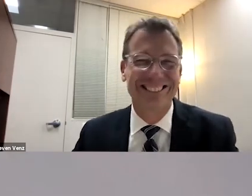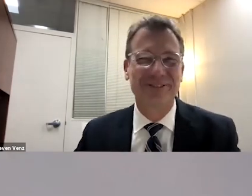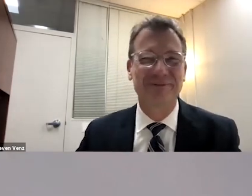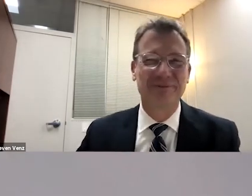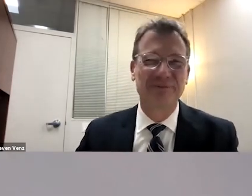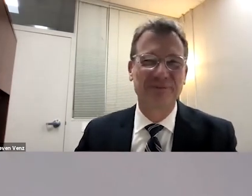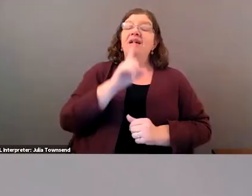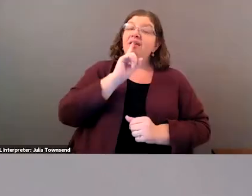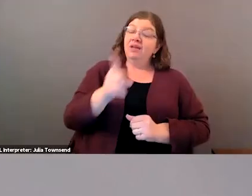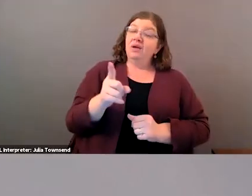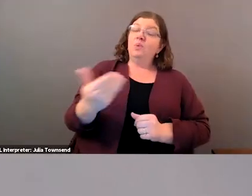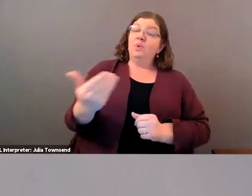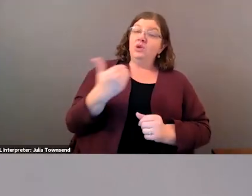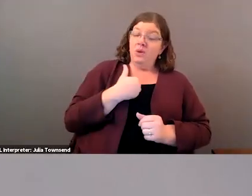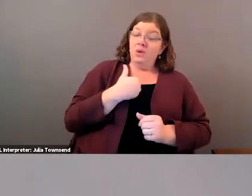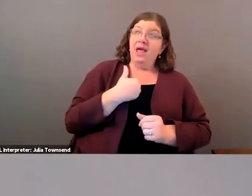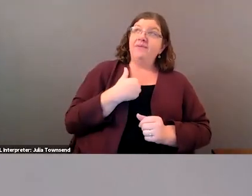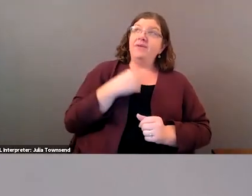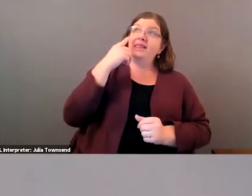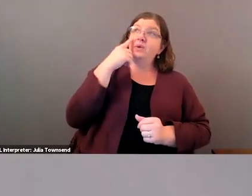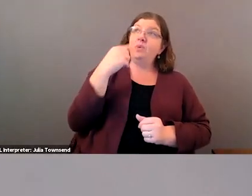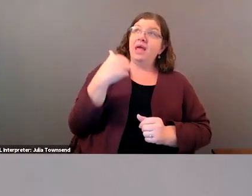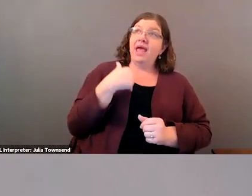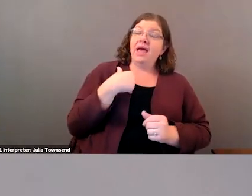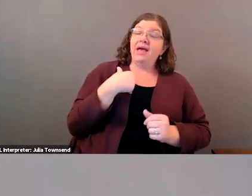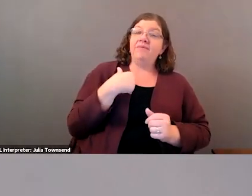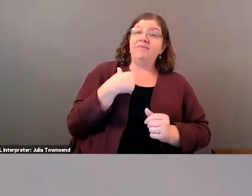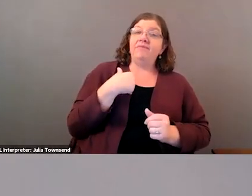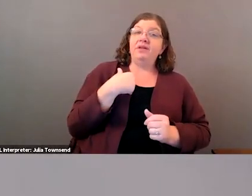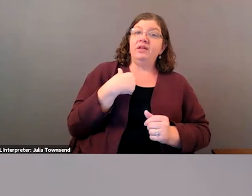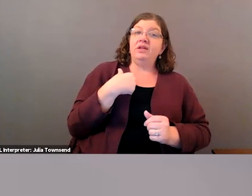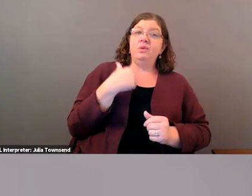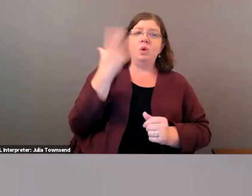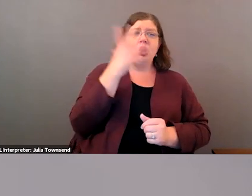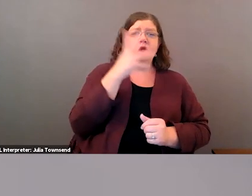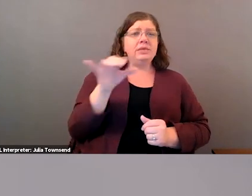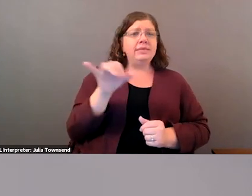we do have, I believe we have some, looks like he's here.